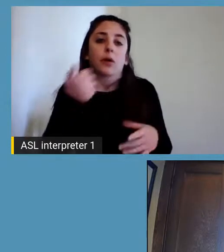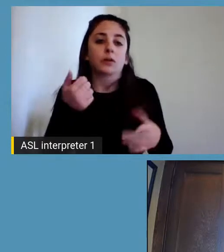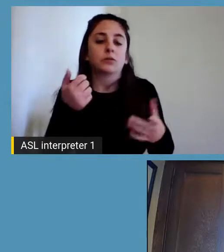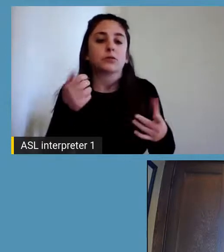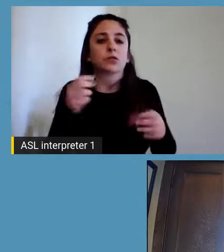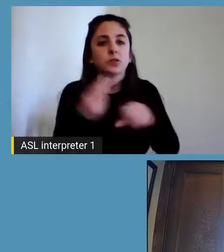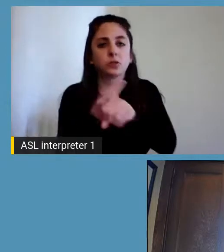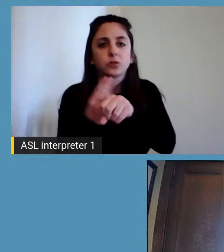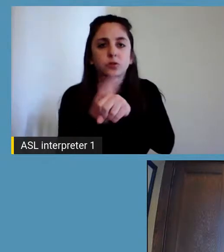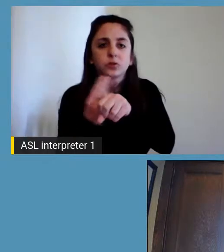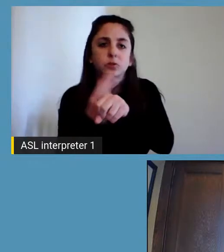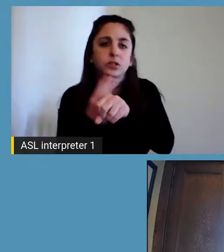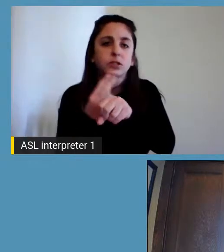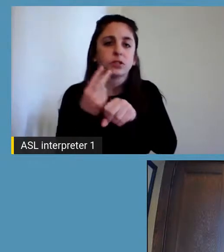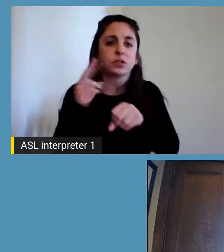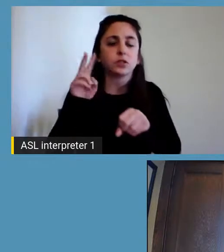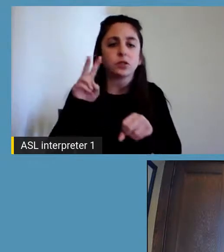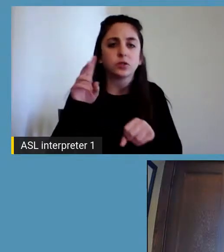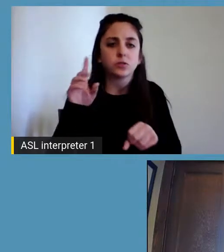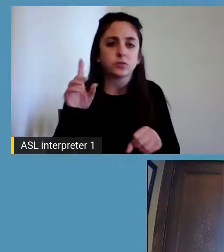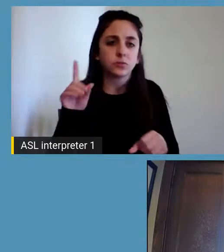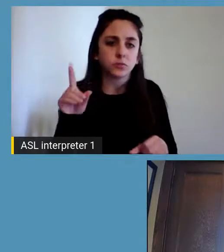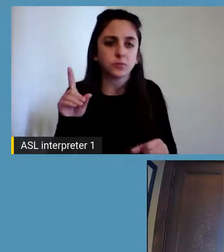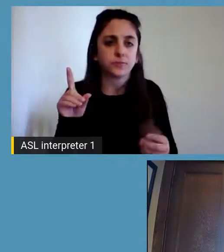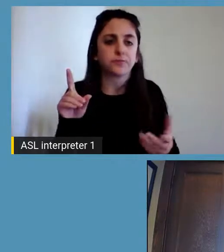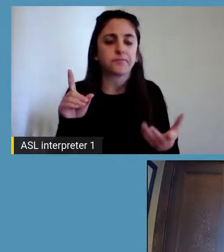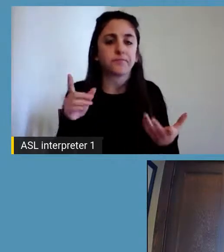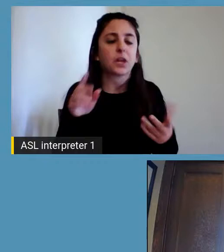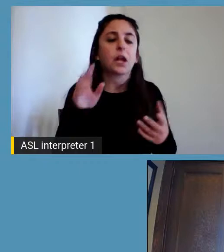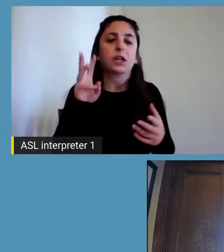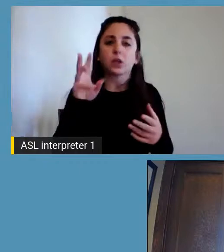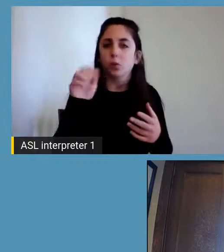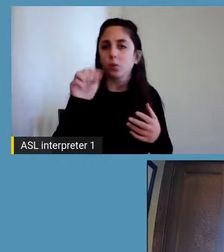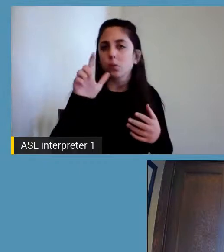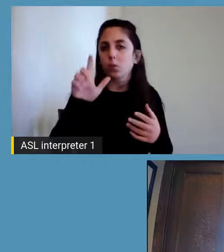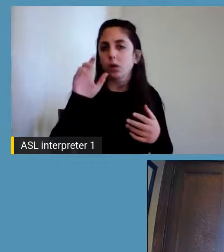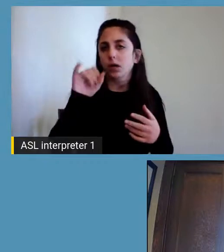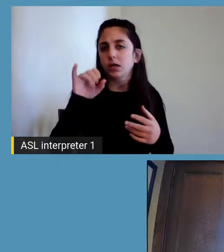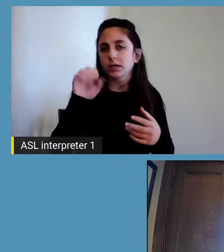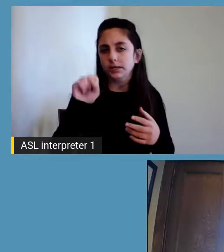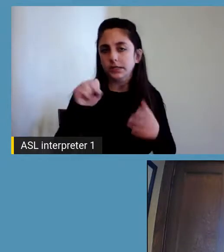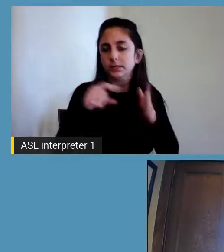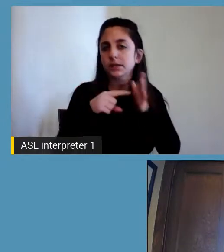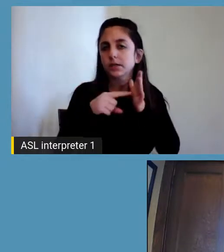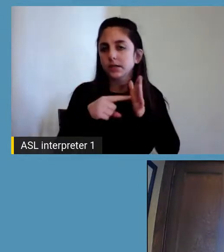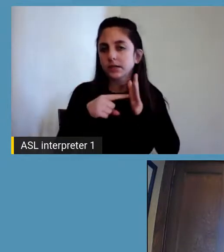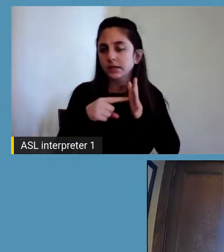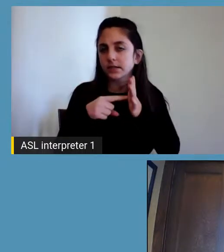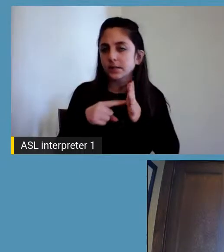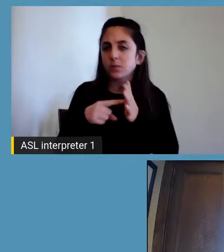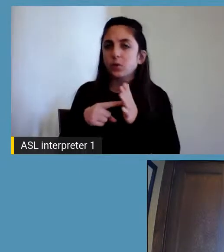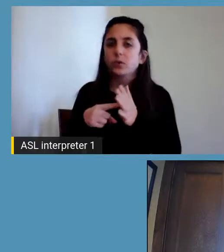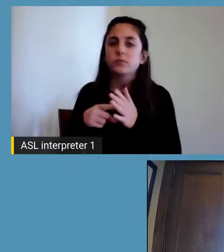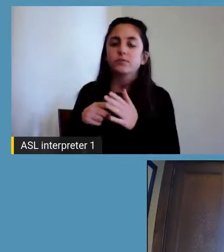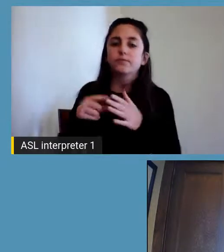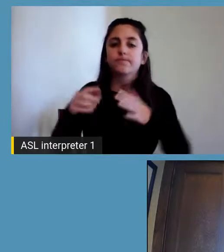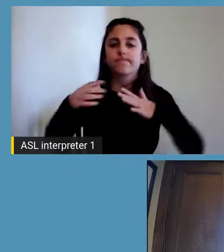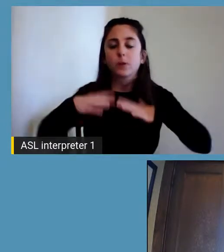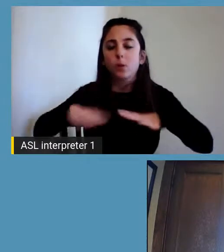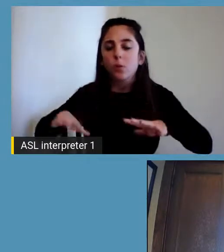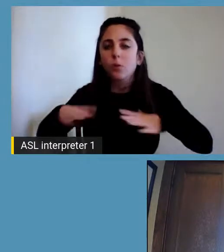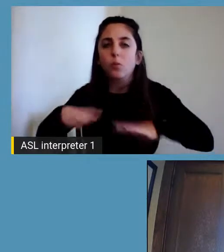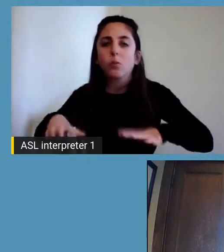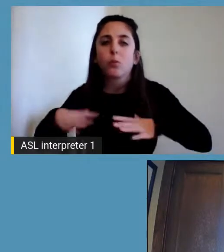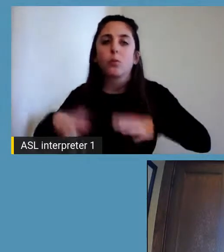Walk us through like the Wallace Simpson example. You know, here's a historic garment she wore. How did